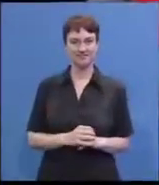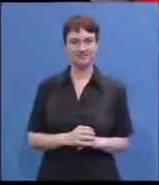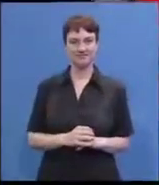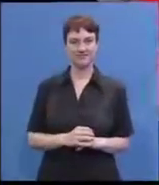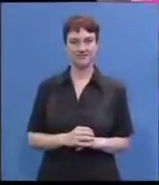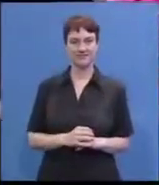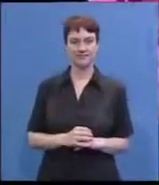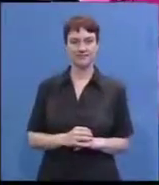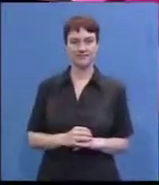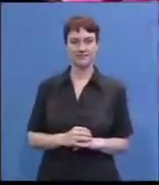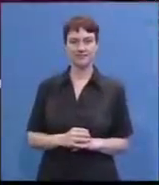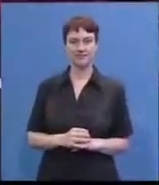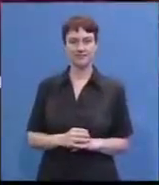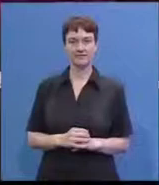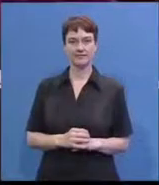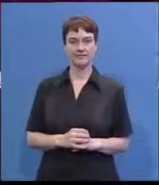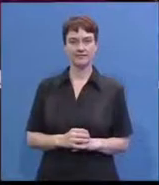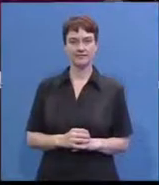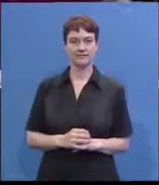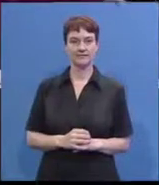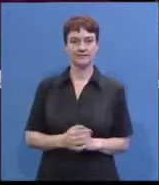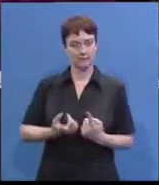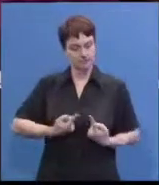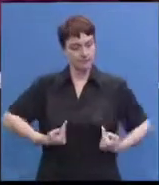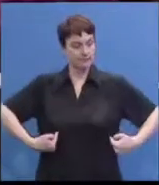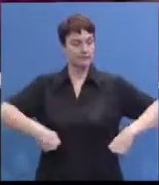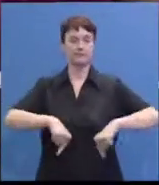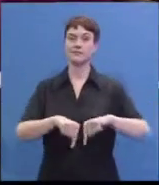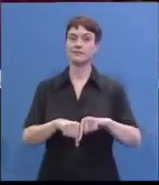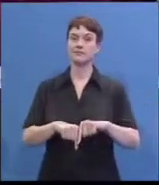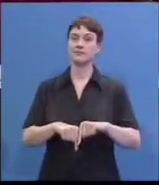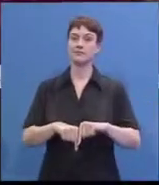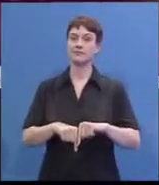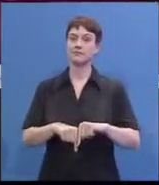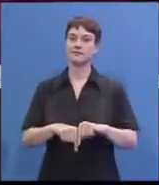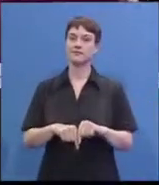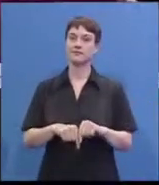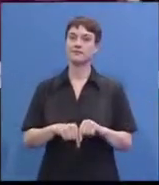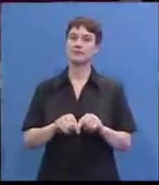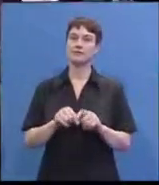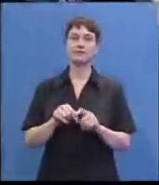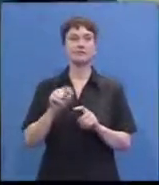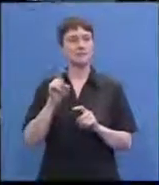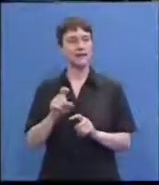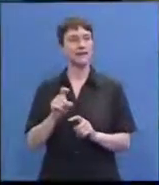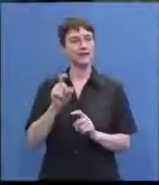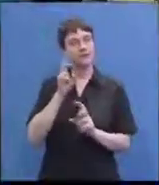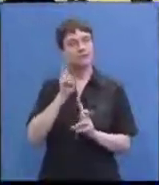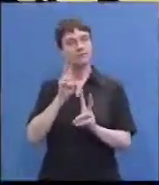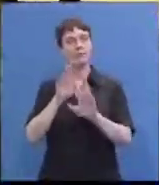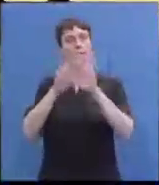is for us to become what the world had thought impossible.